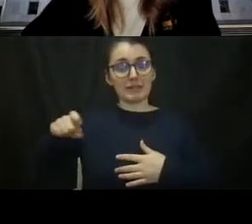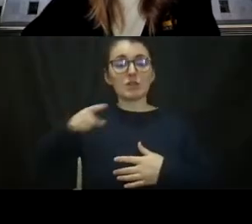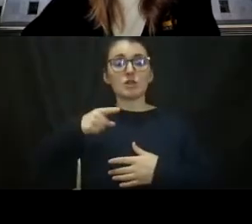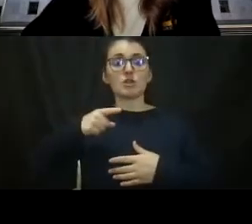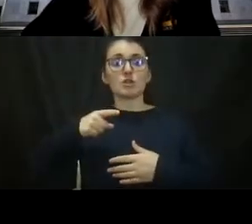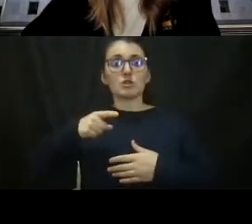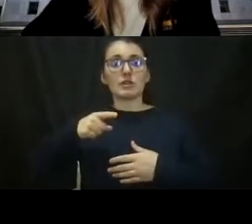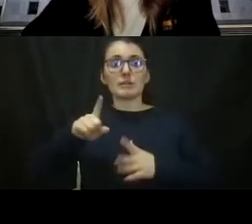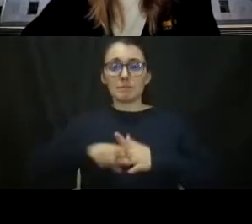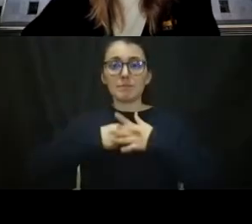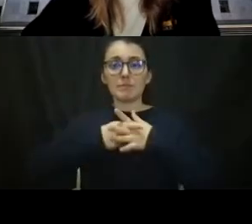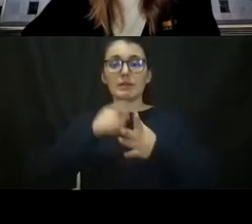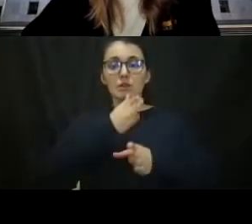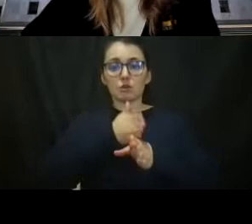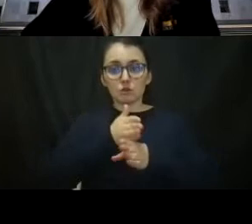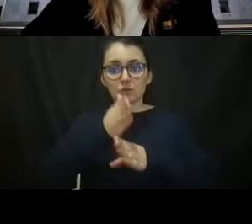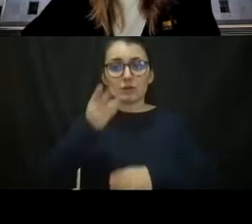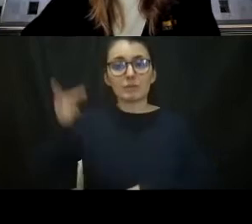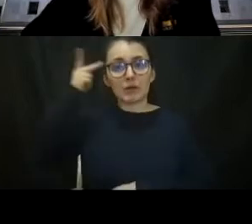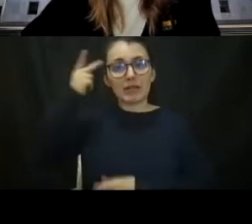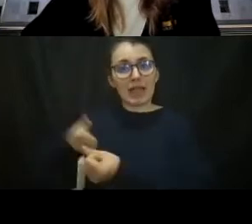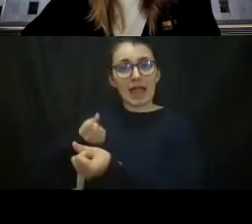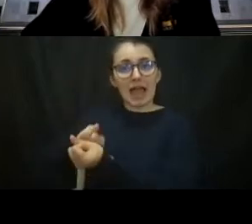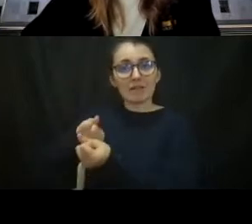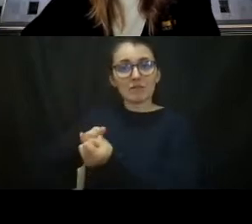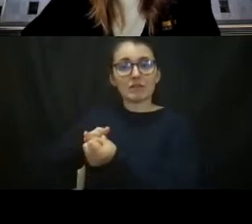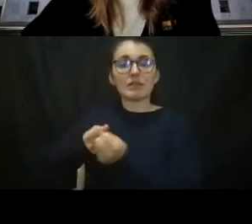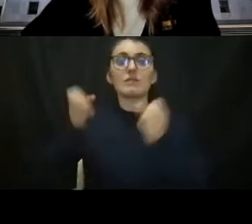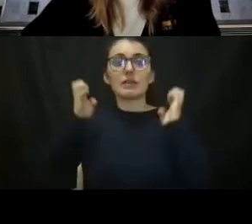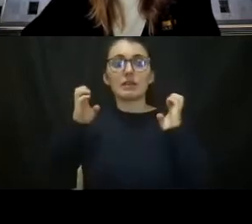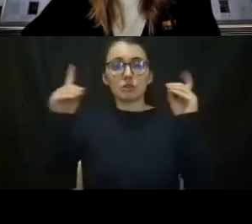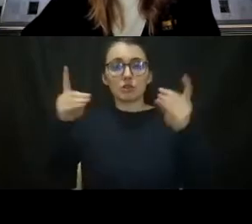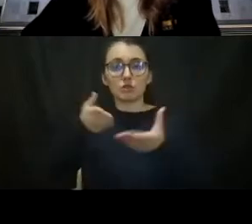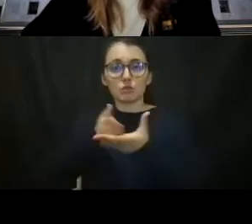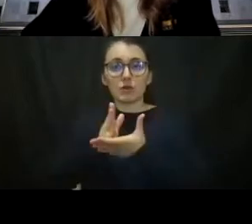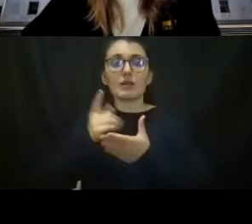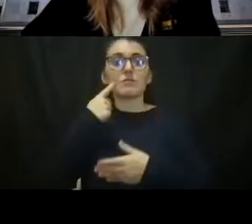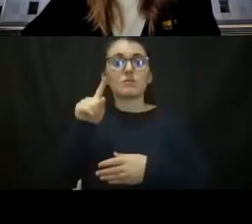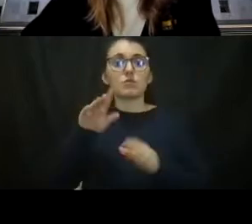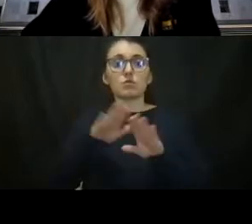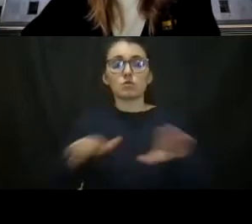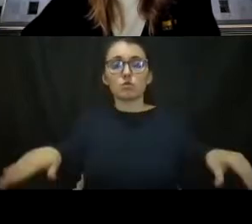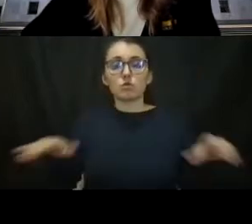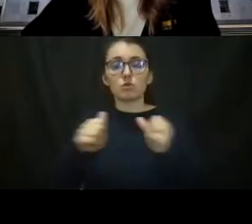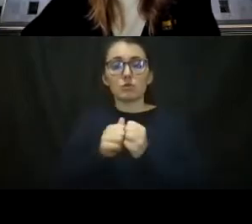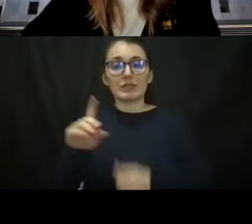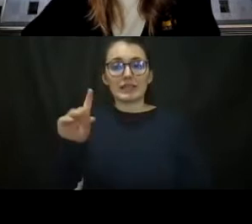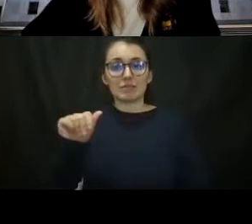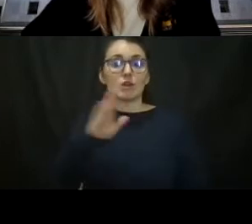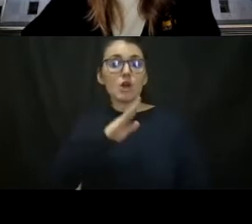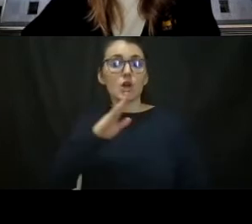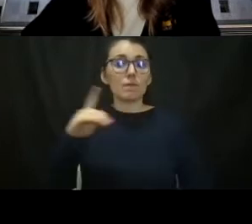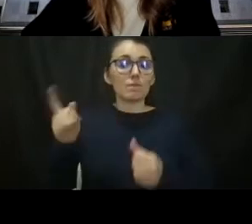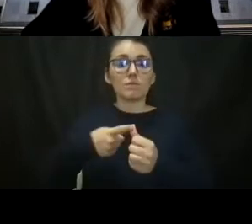career in politics to advocate for the educational rights of children with disabilities. And so that was kind of her